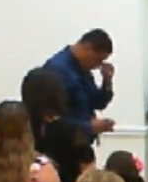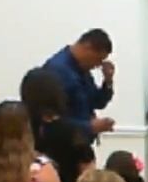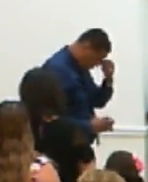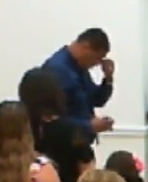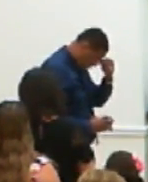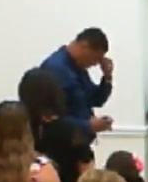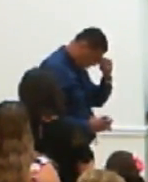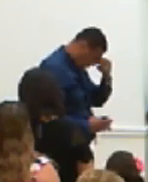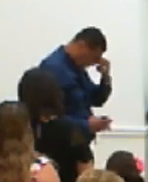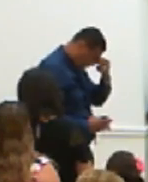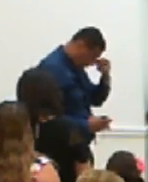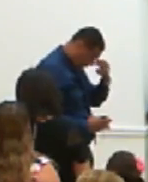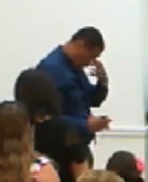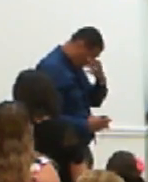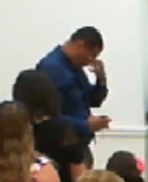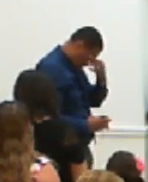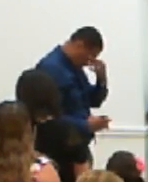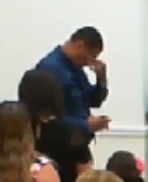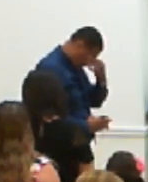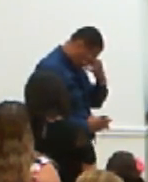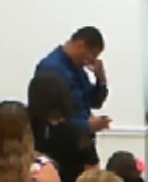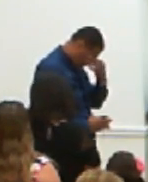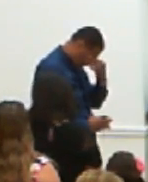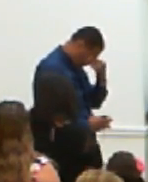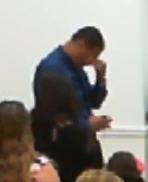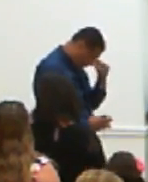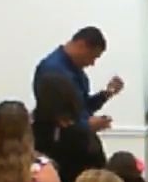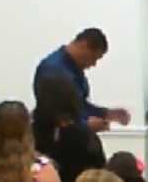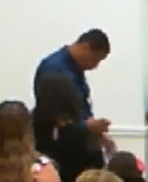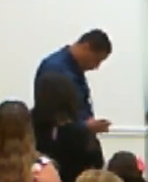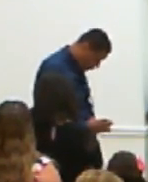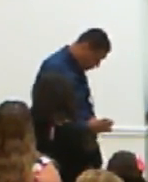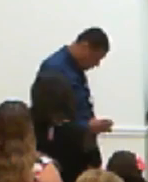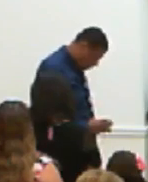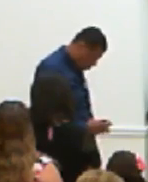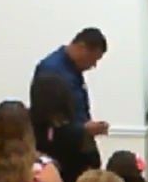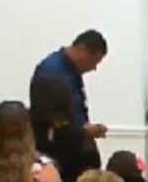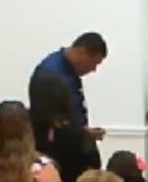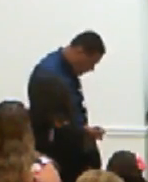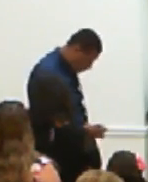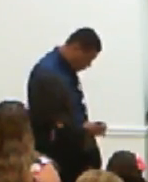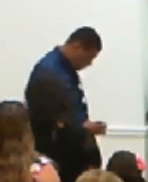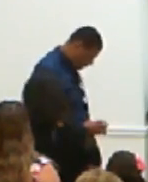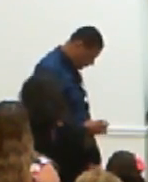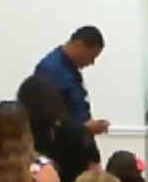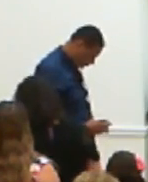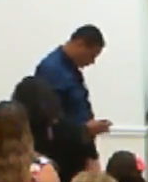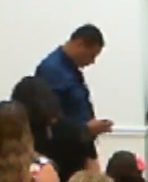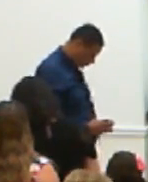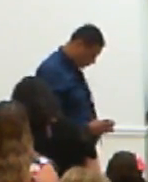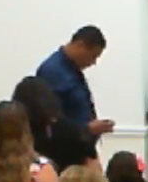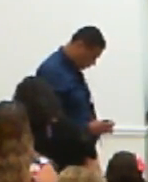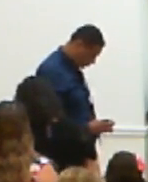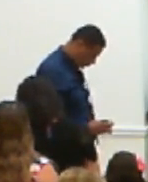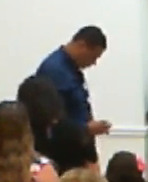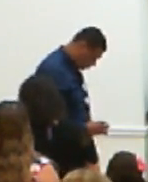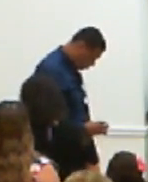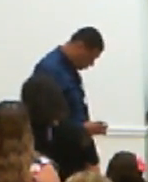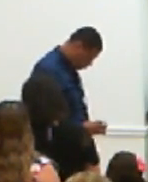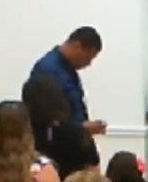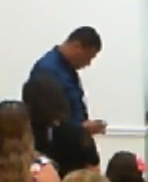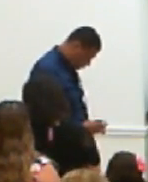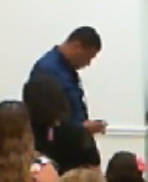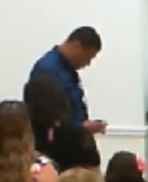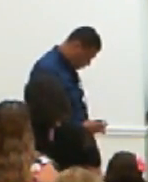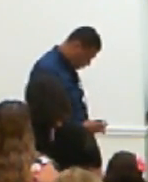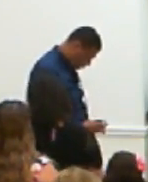knowing you more and more. Because we want to live with you, have a joyful life with you, with the Jesus that was revealed